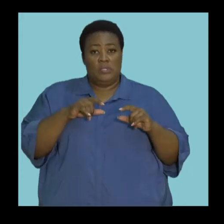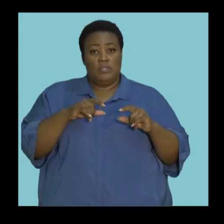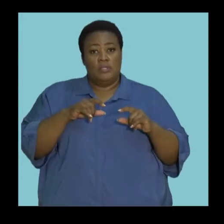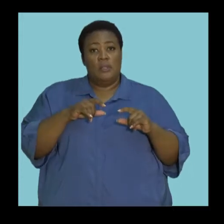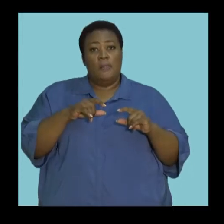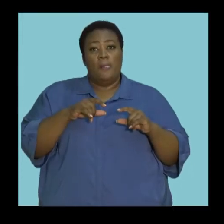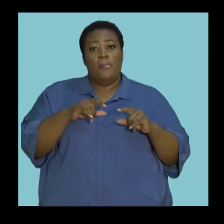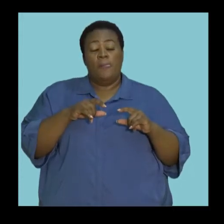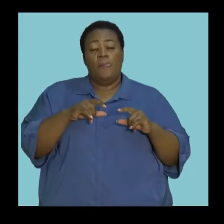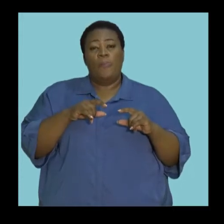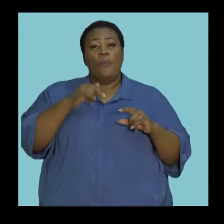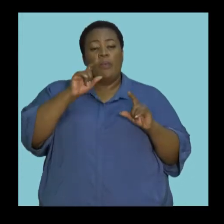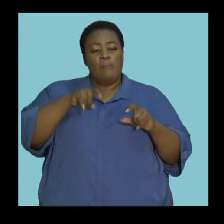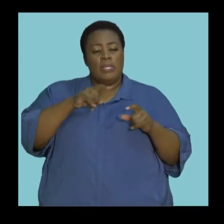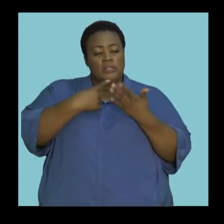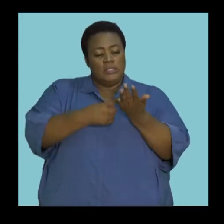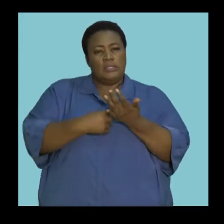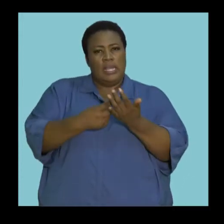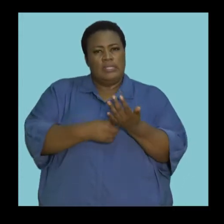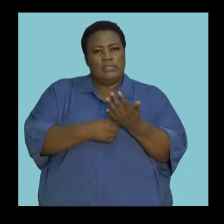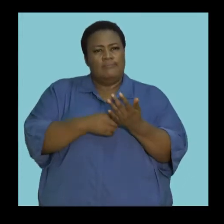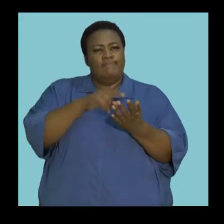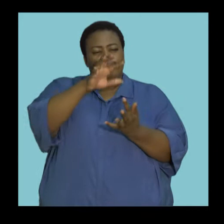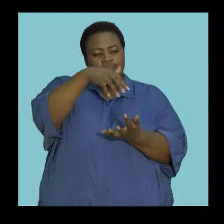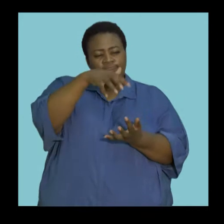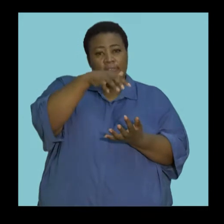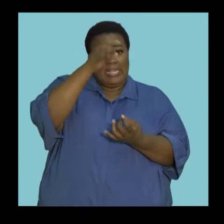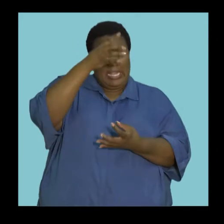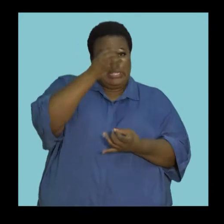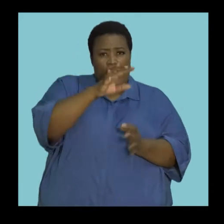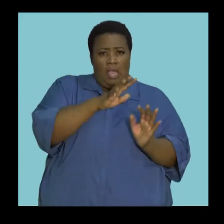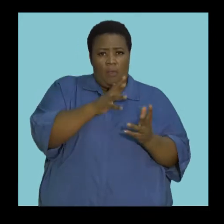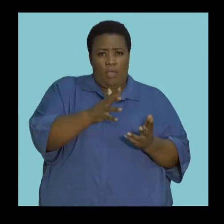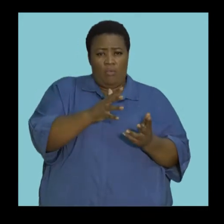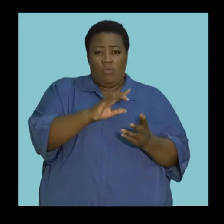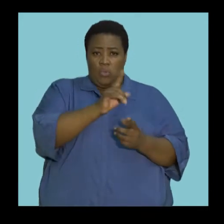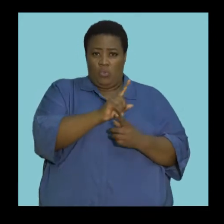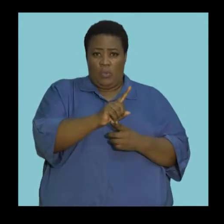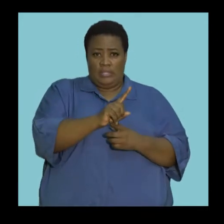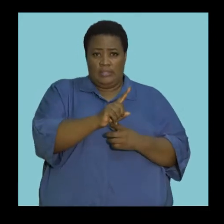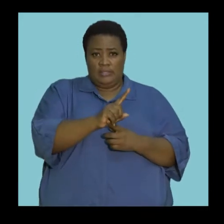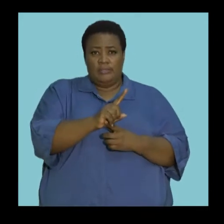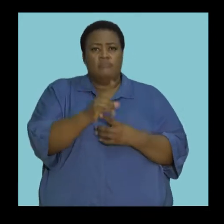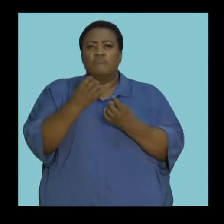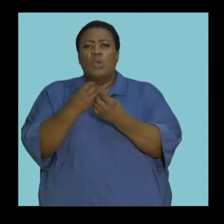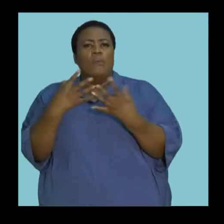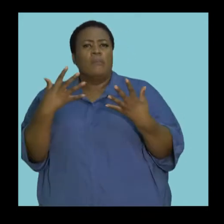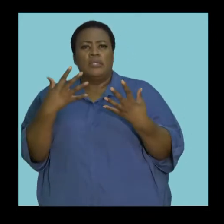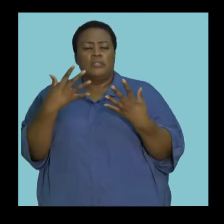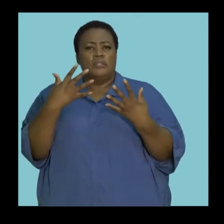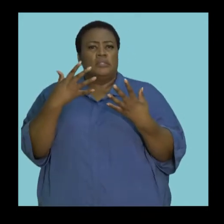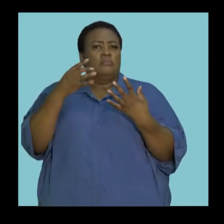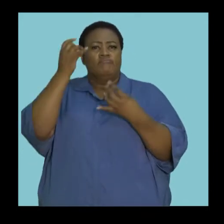data. We've got to look at what are quantities of data, how information can give us data,